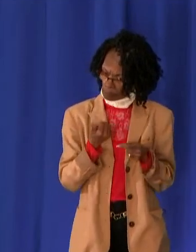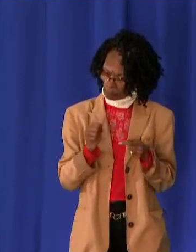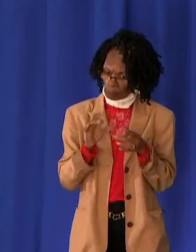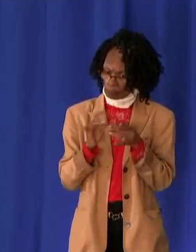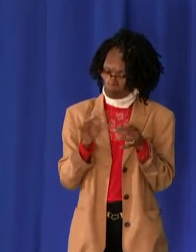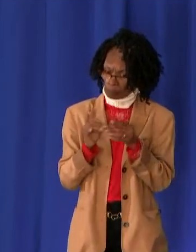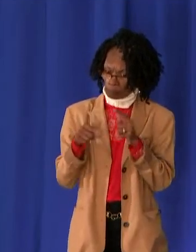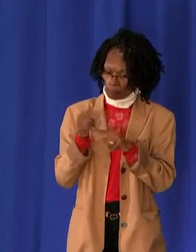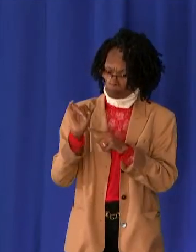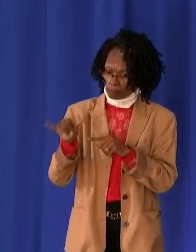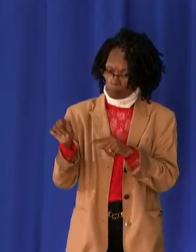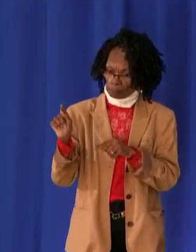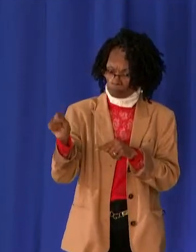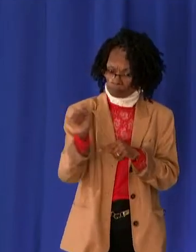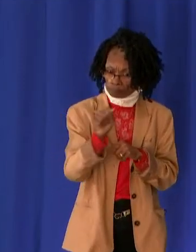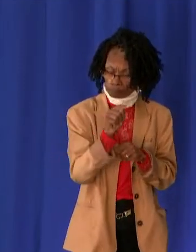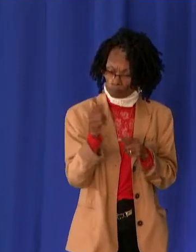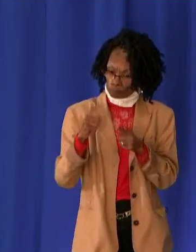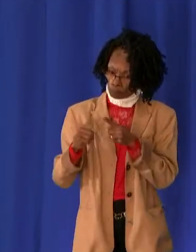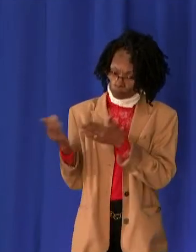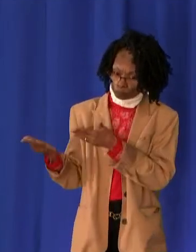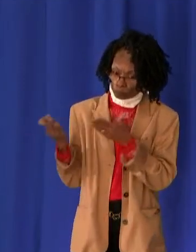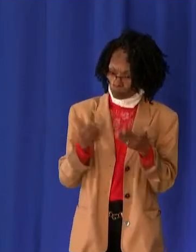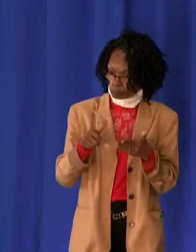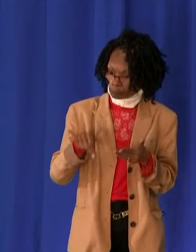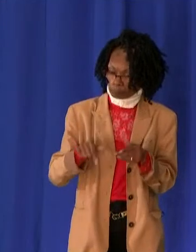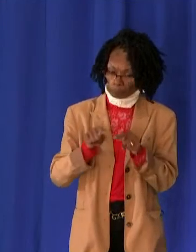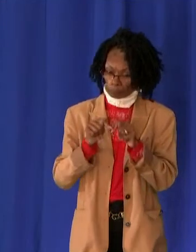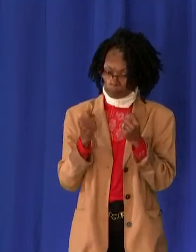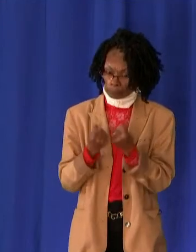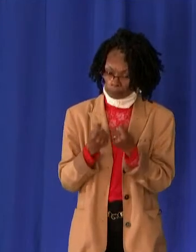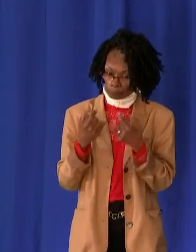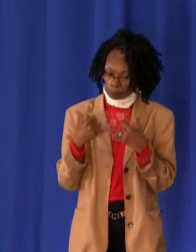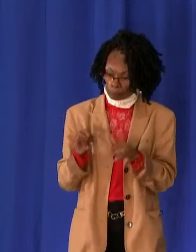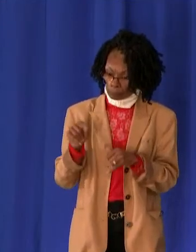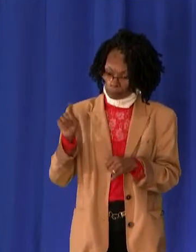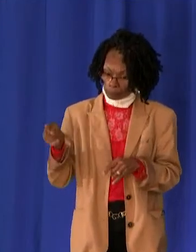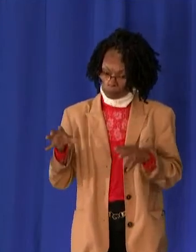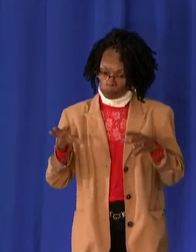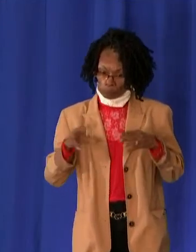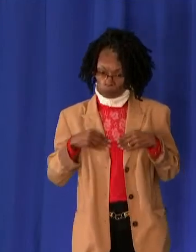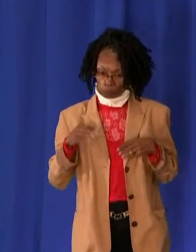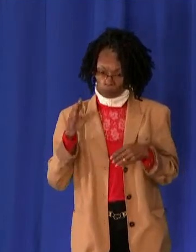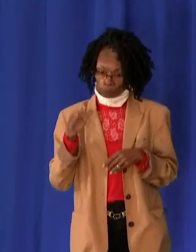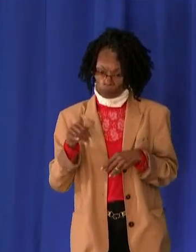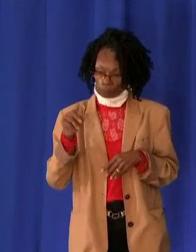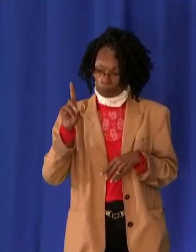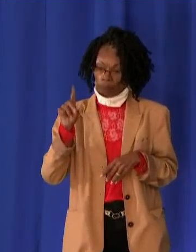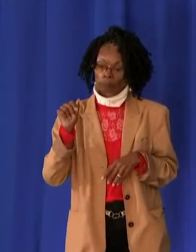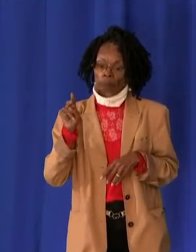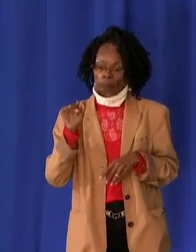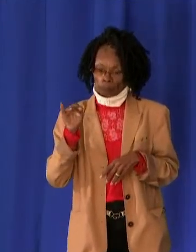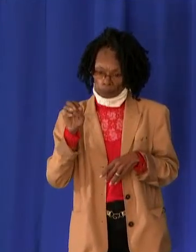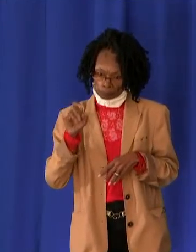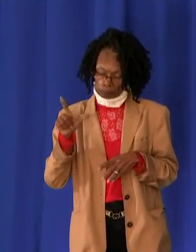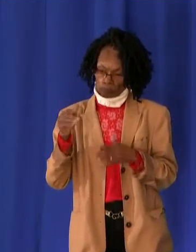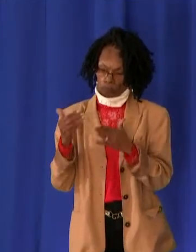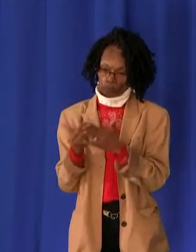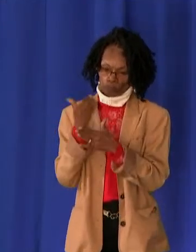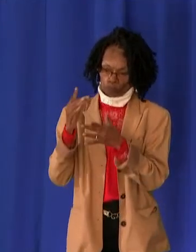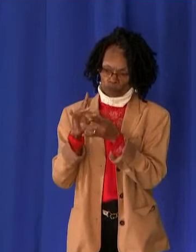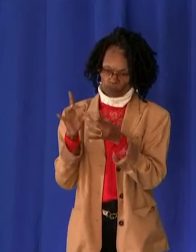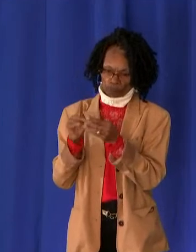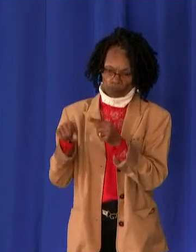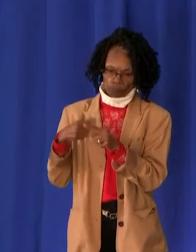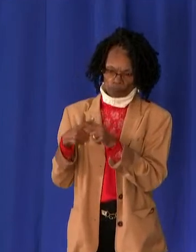comment on still wanting to bring the team here despite all that's still ongoing? They're still owned by Dan Snyder, and these new allegations are still